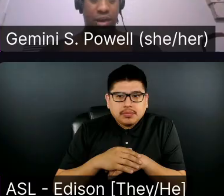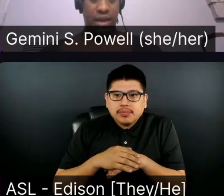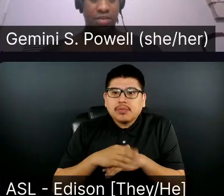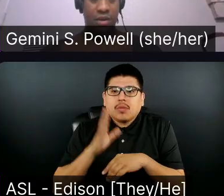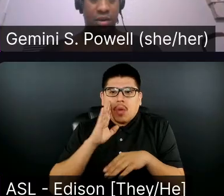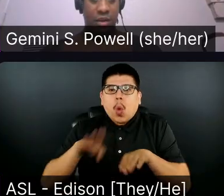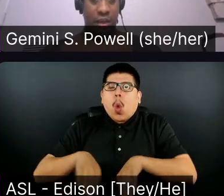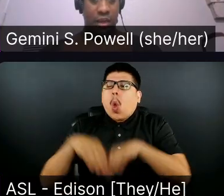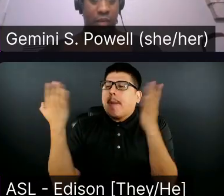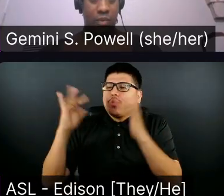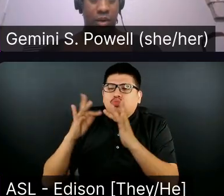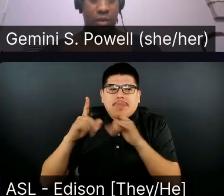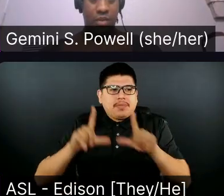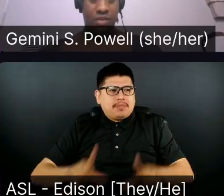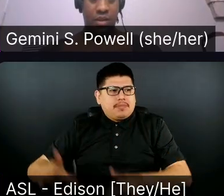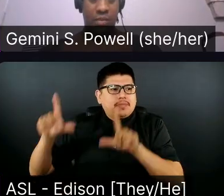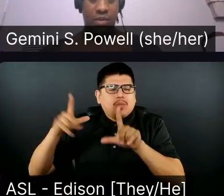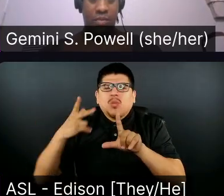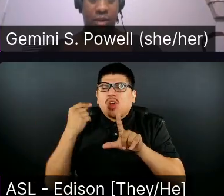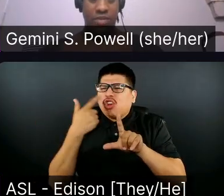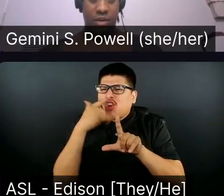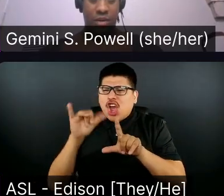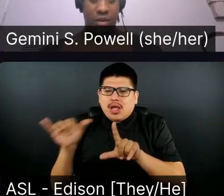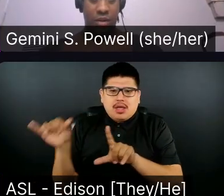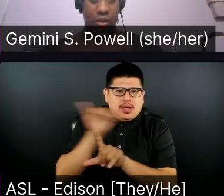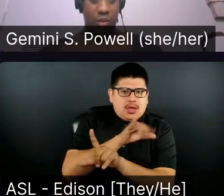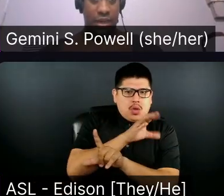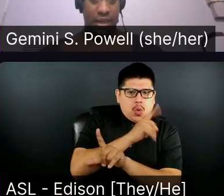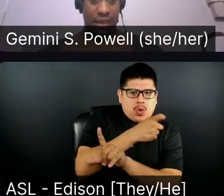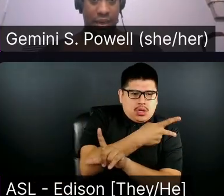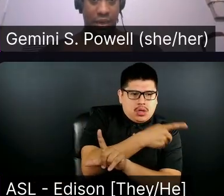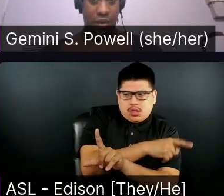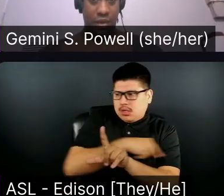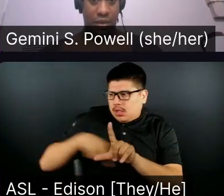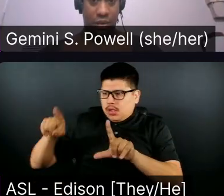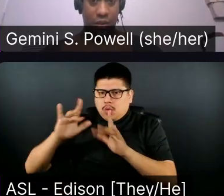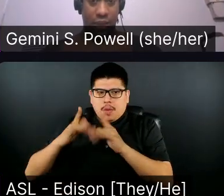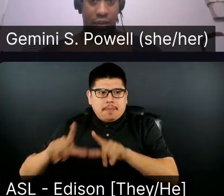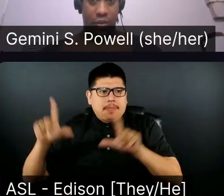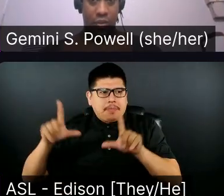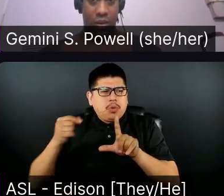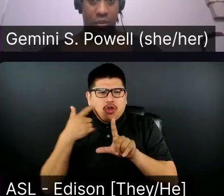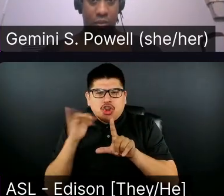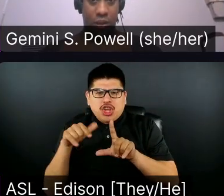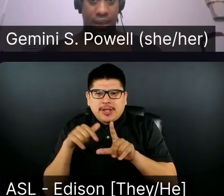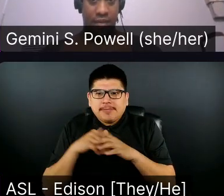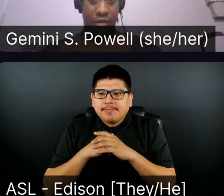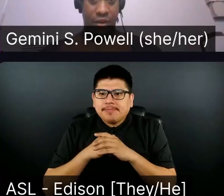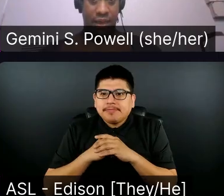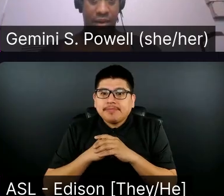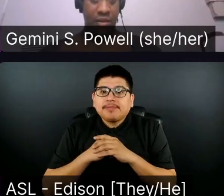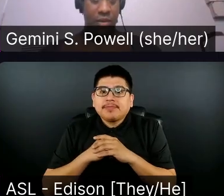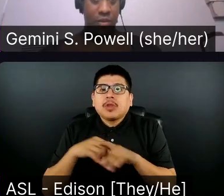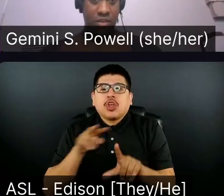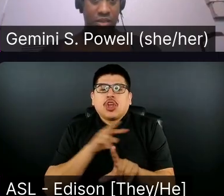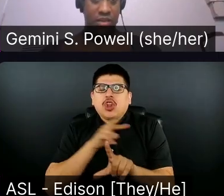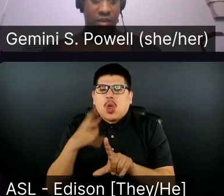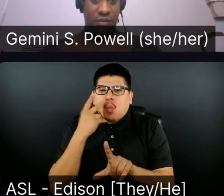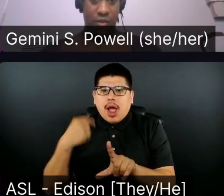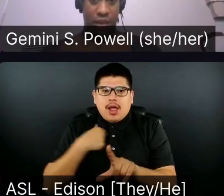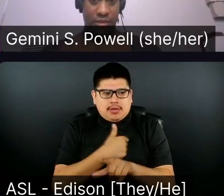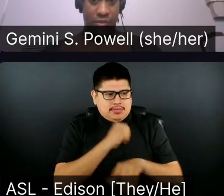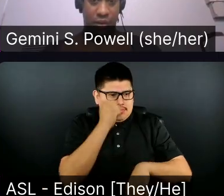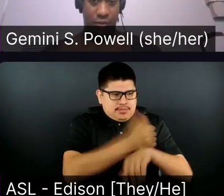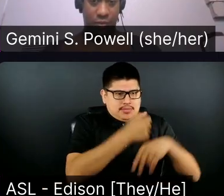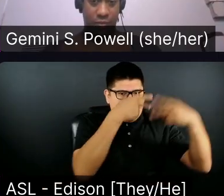up in the browser. And when we open this up in the browser, we can get a look at what we have created with just